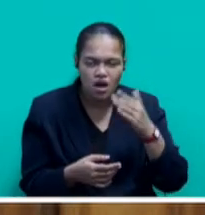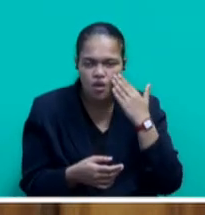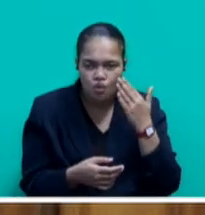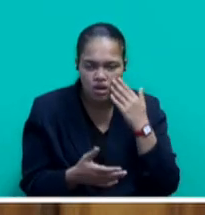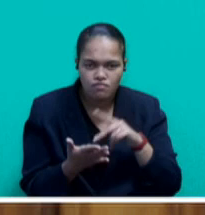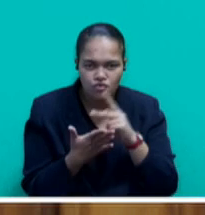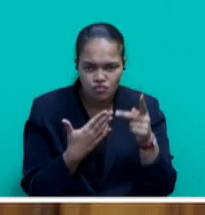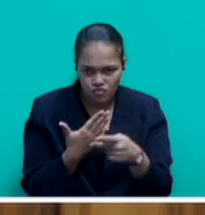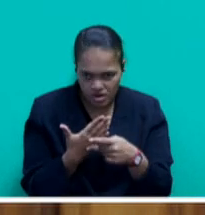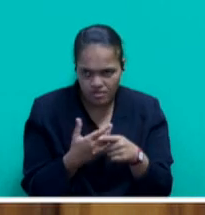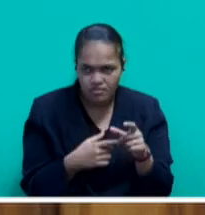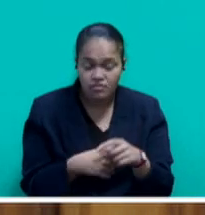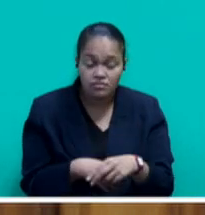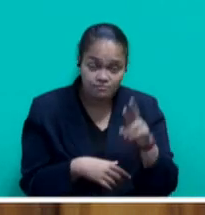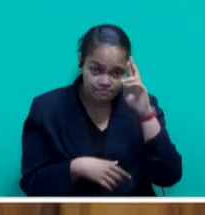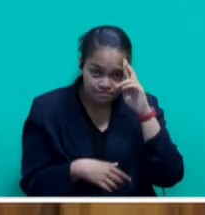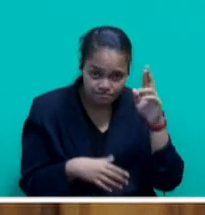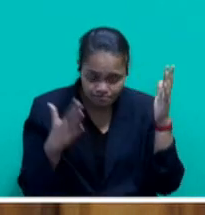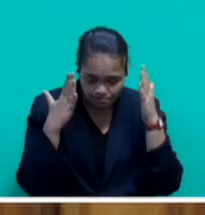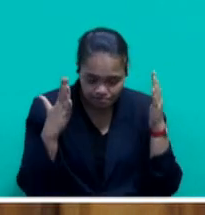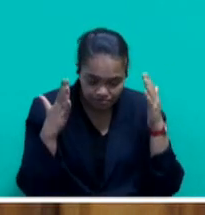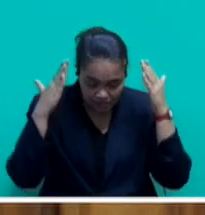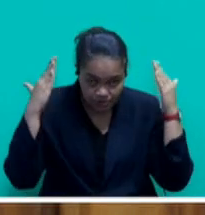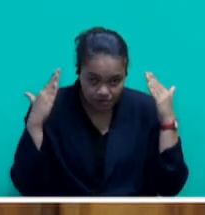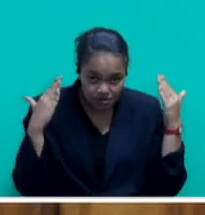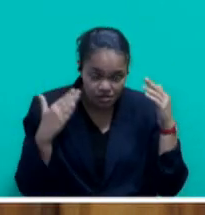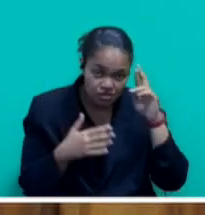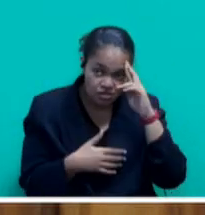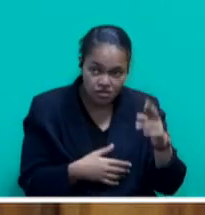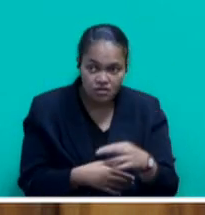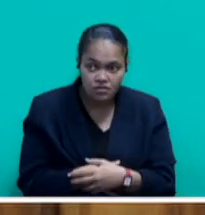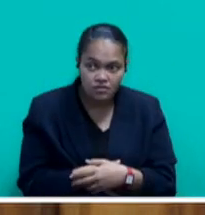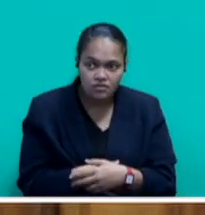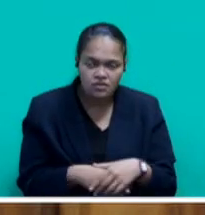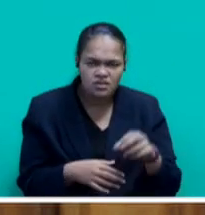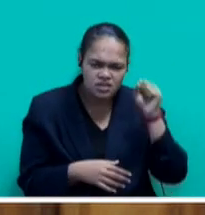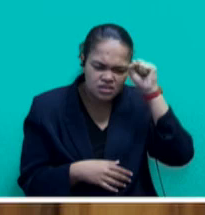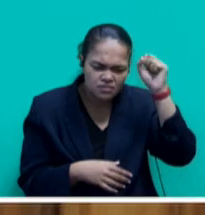capacity. Mr. Speaker, sir, Fiji has long been a leader on the issue of climate change and is seen as a